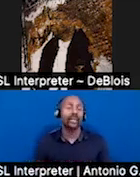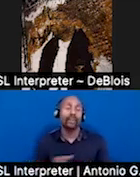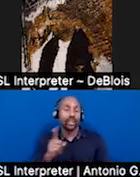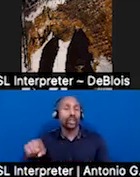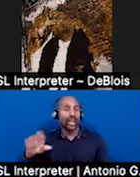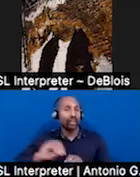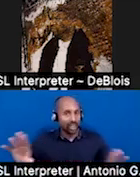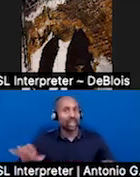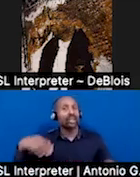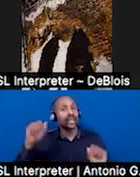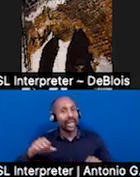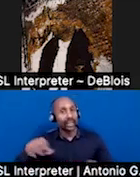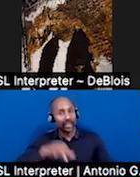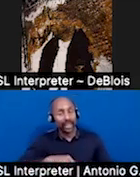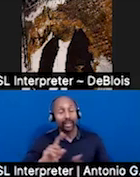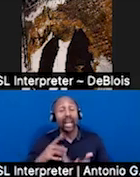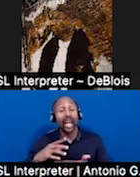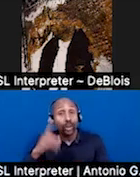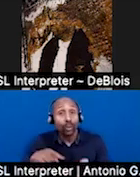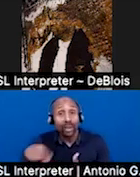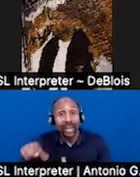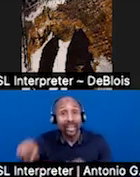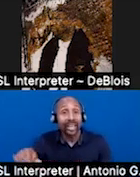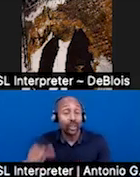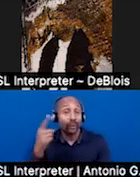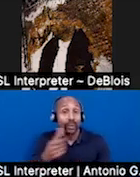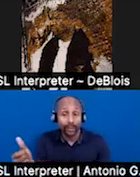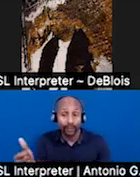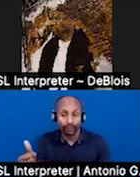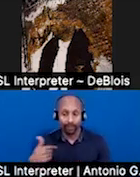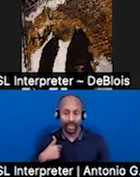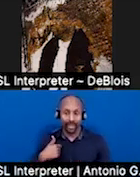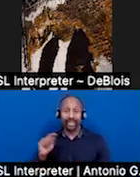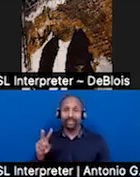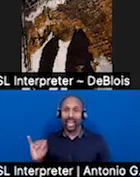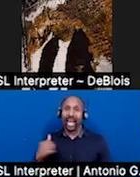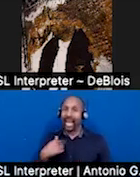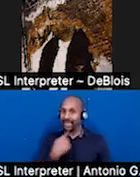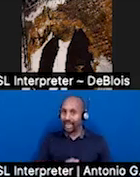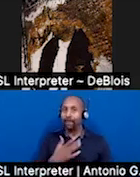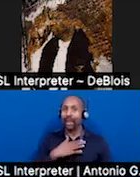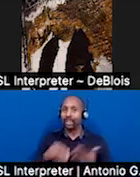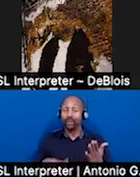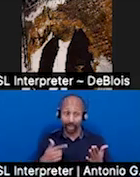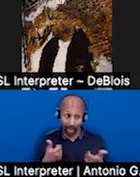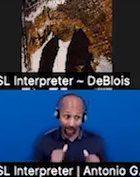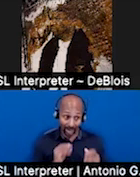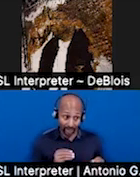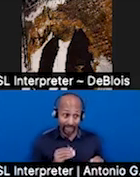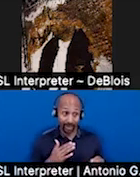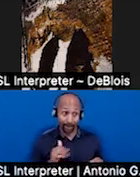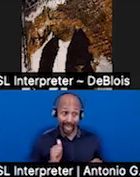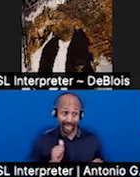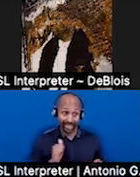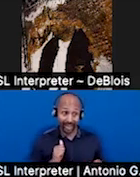themselves. So as a TVI, I always told my students, I'm trying to teach myself out of a job. This is no longer my responsibility.